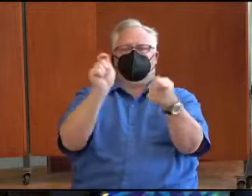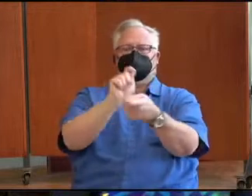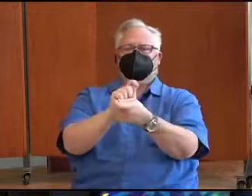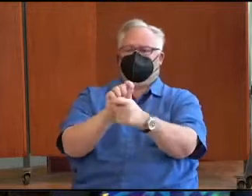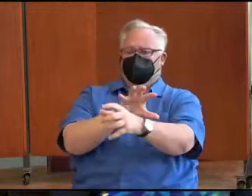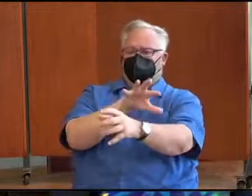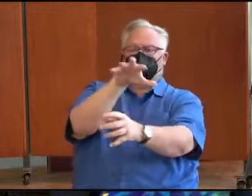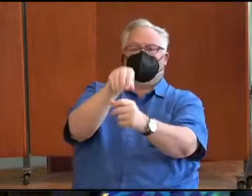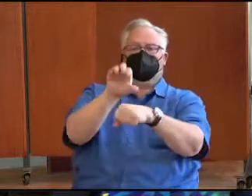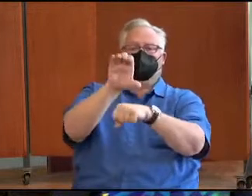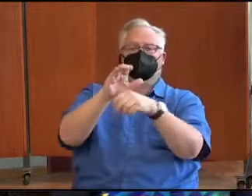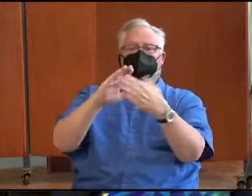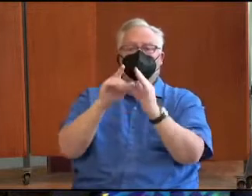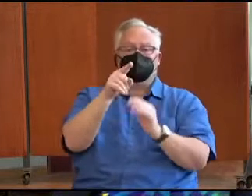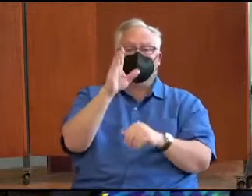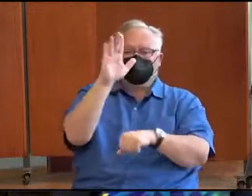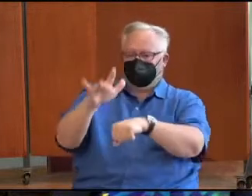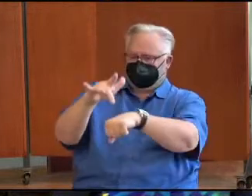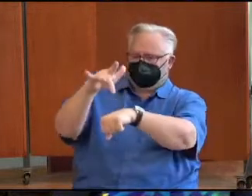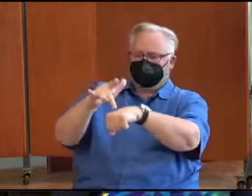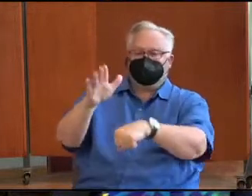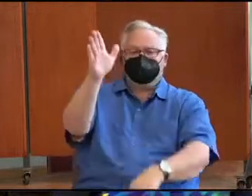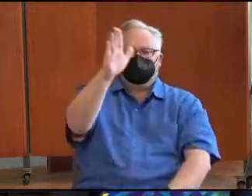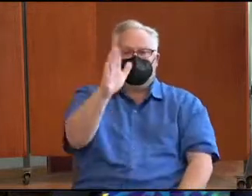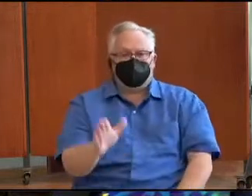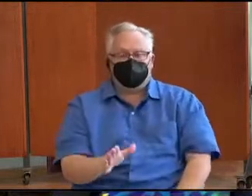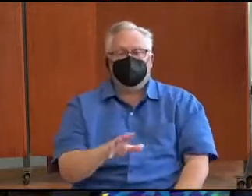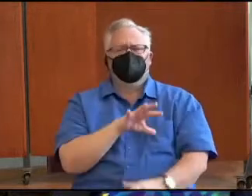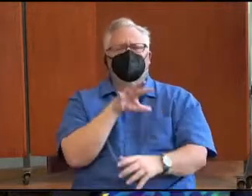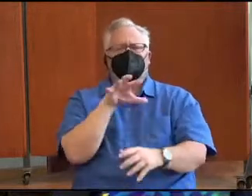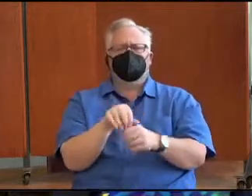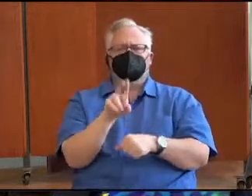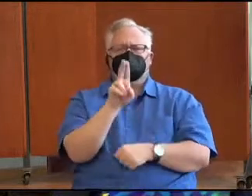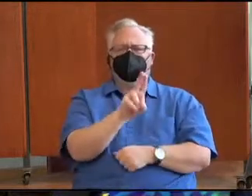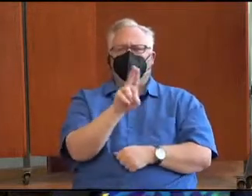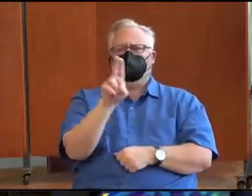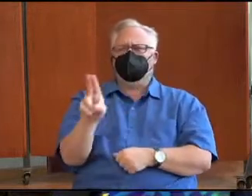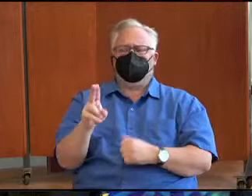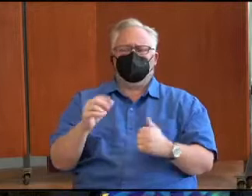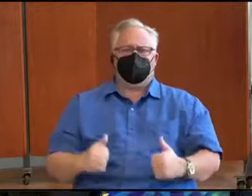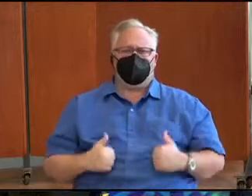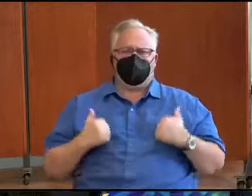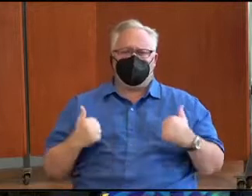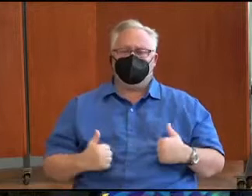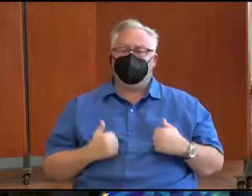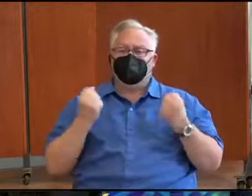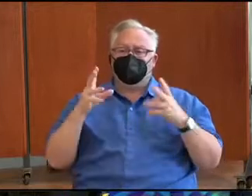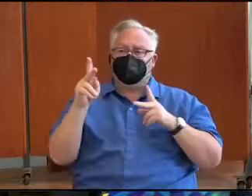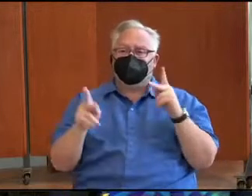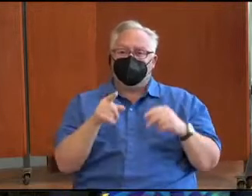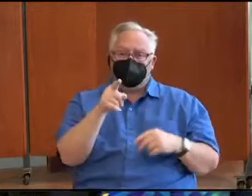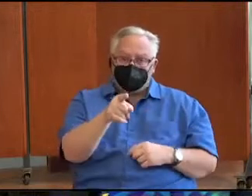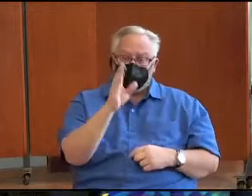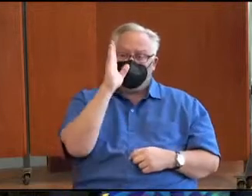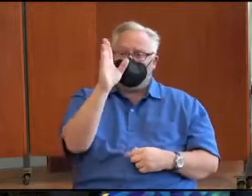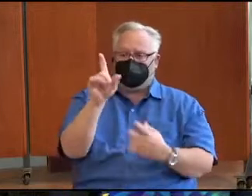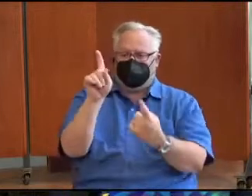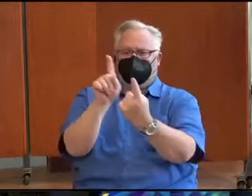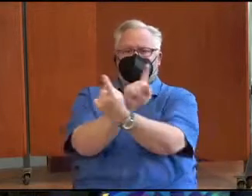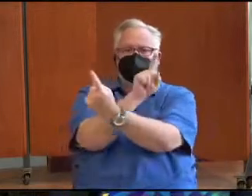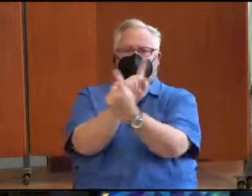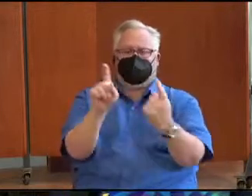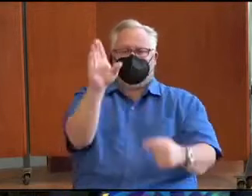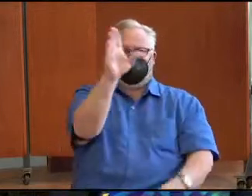visit, and in the lives of Unitarian Universalists, many who you will never meet,